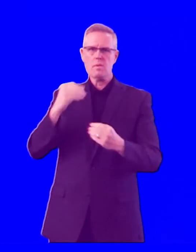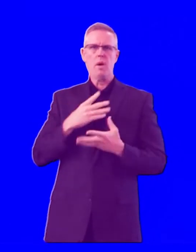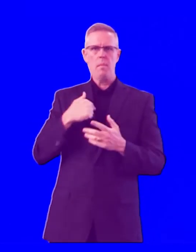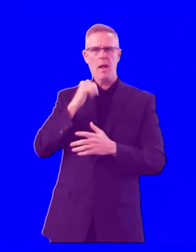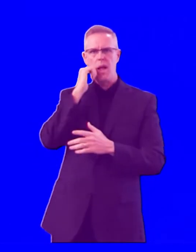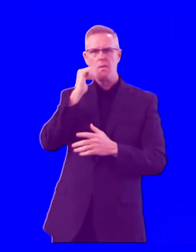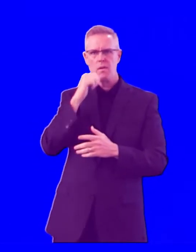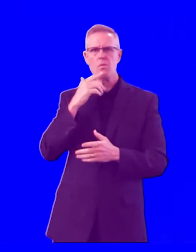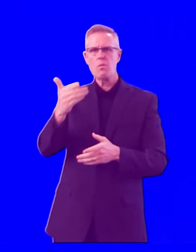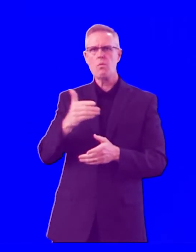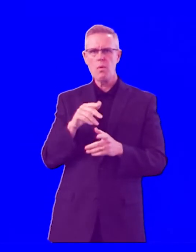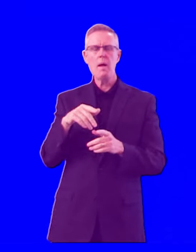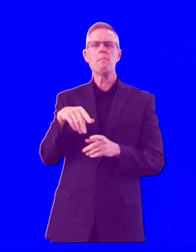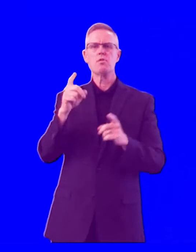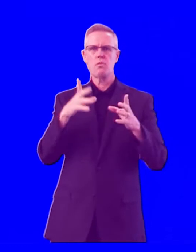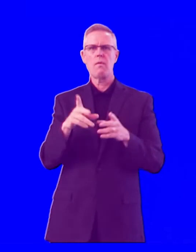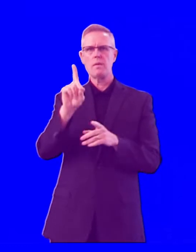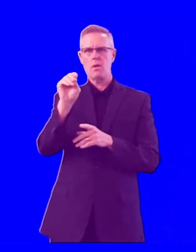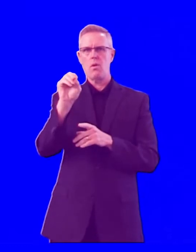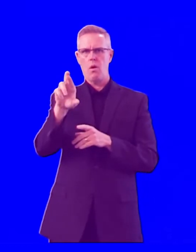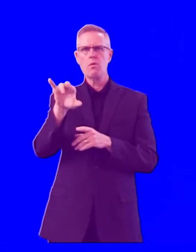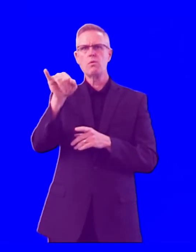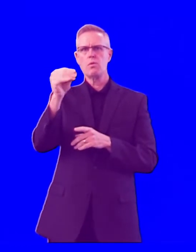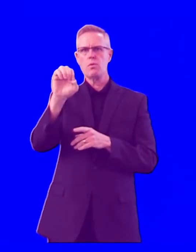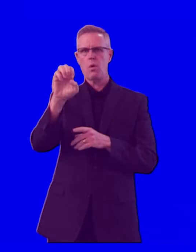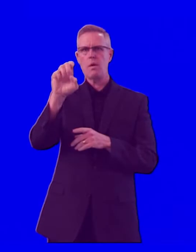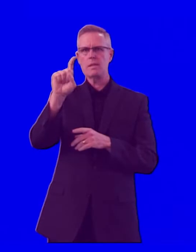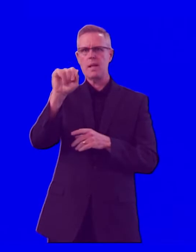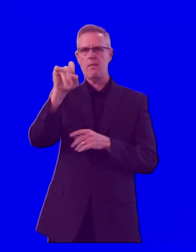Please welcome the Director of the Department of Rehabilitation, Joe Xavier.